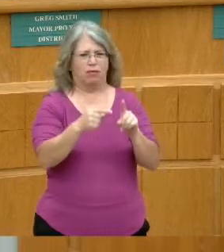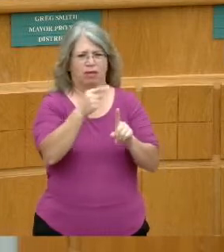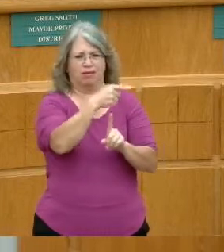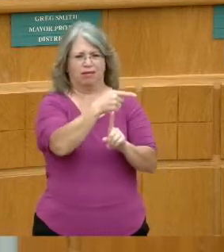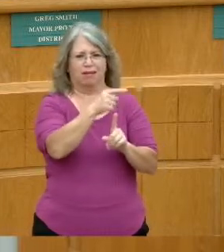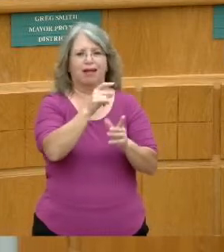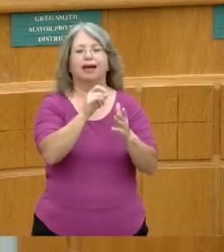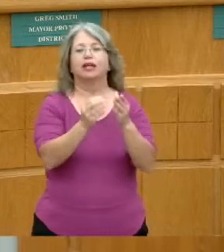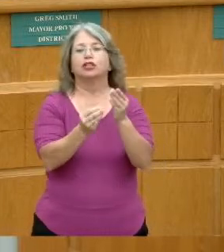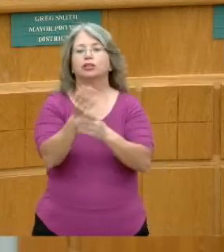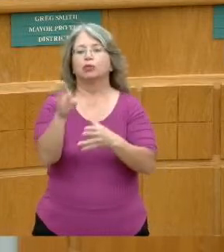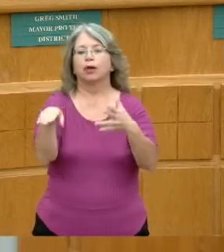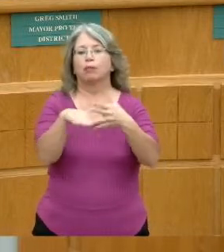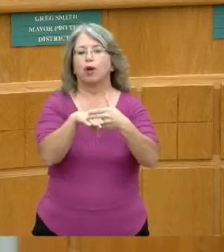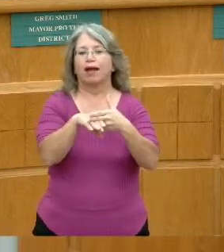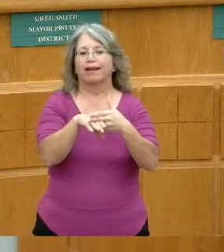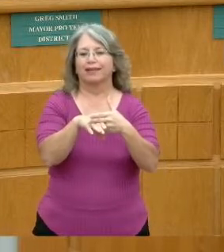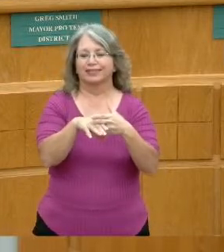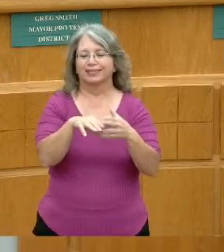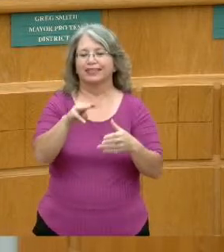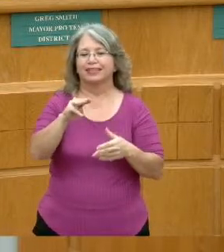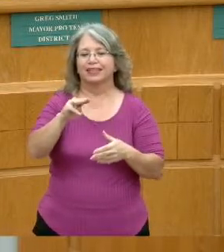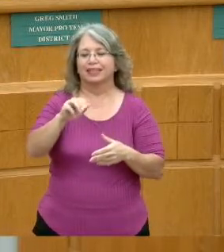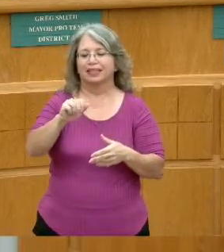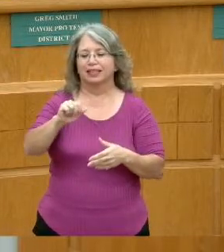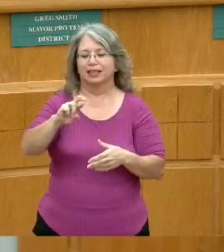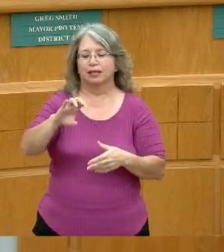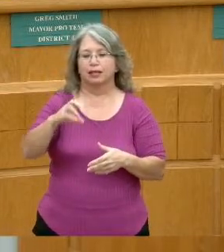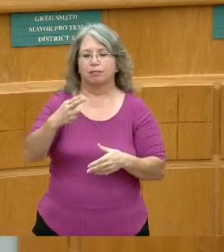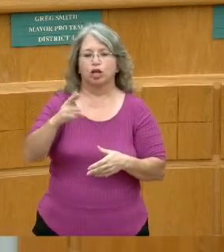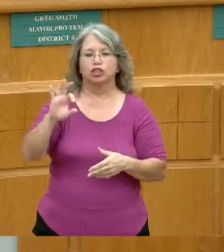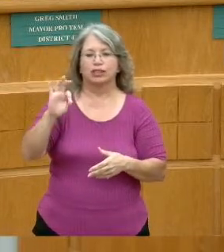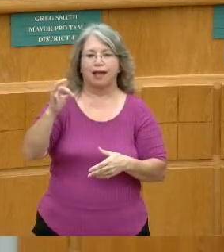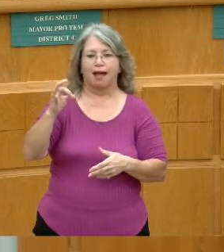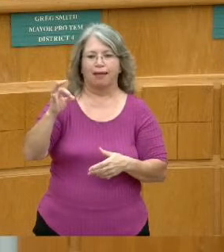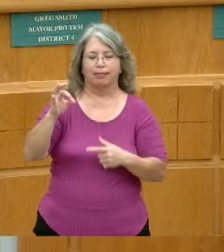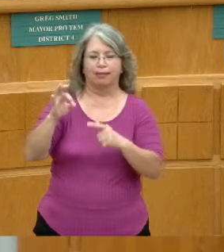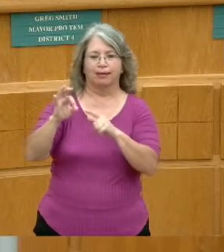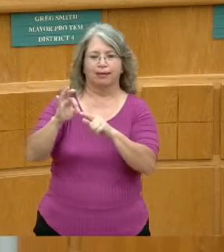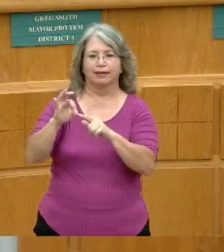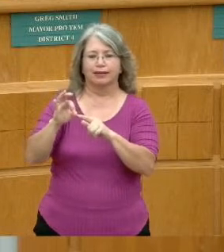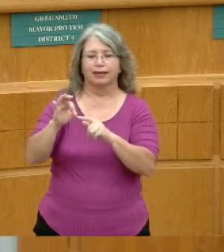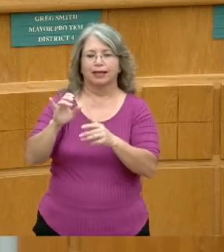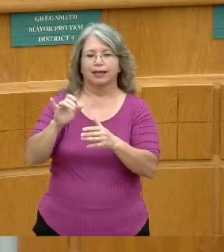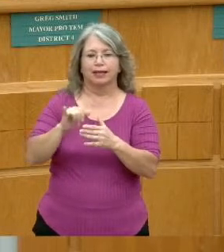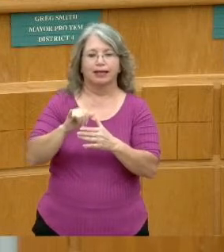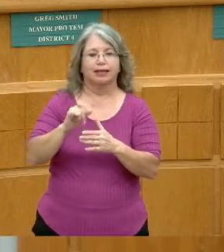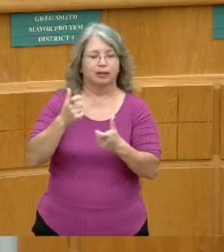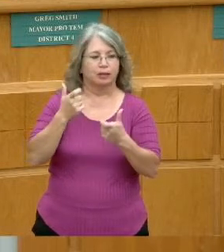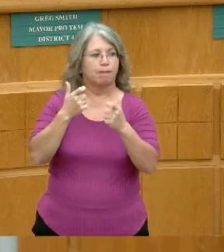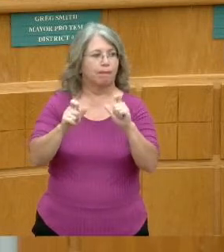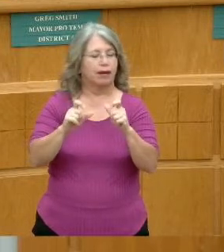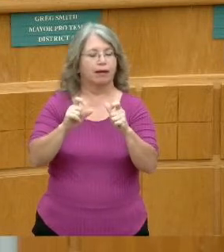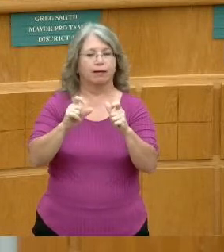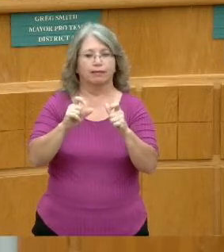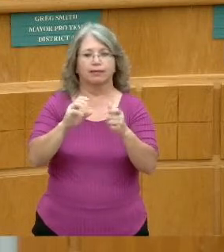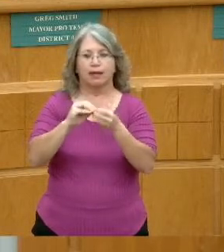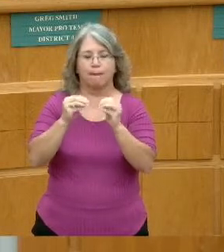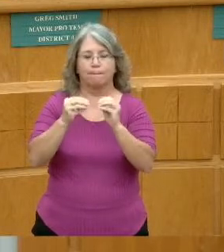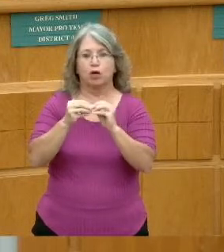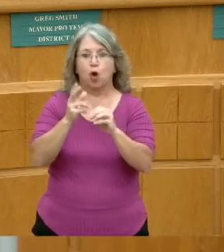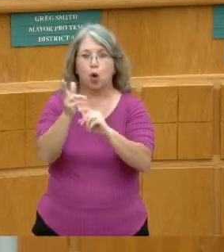spring break. On March 9th, that was the that was the Monday of spring break. There was a huge spike in hotel